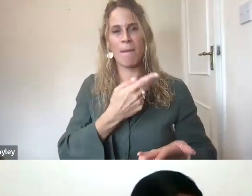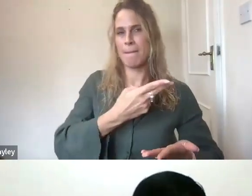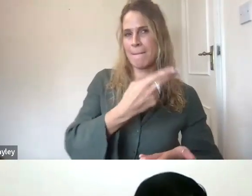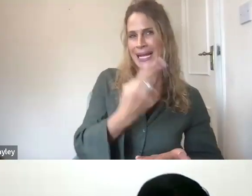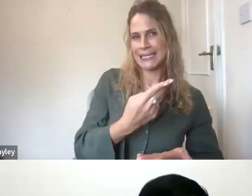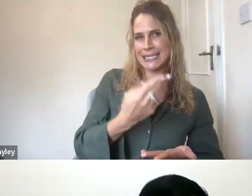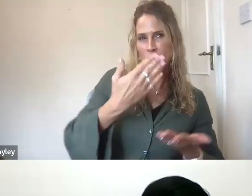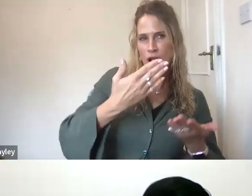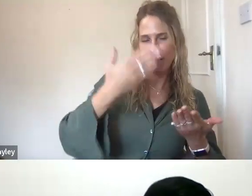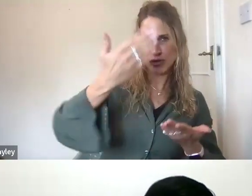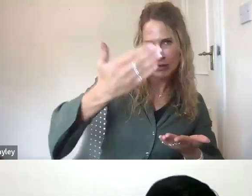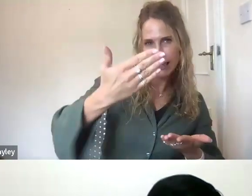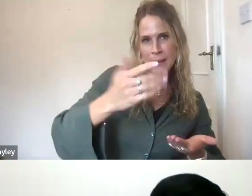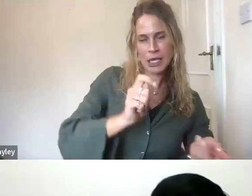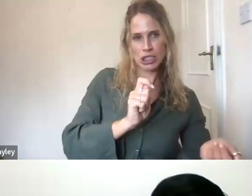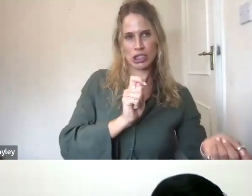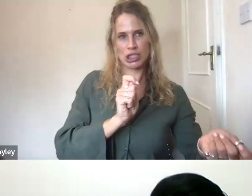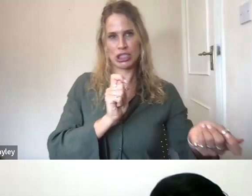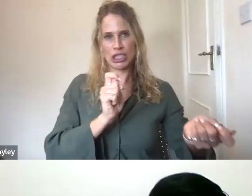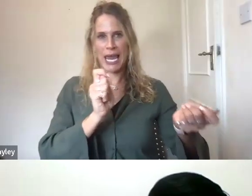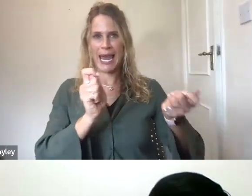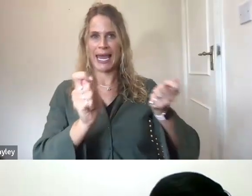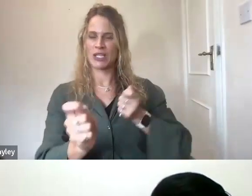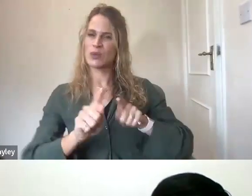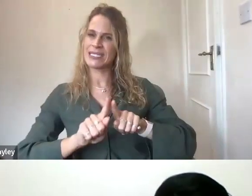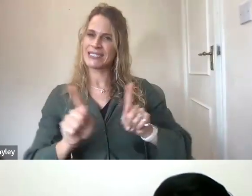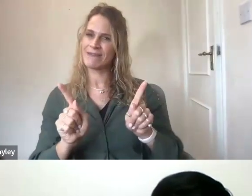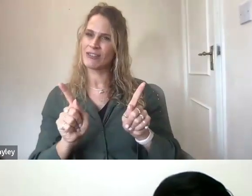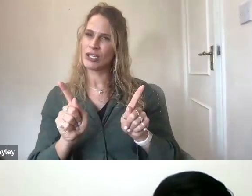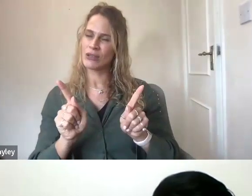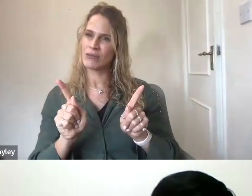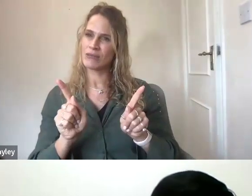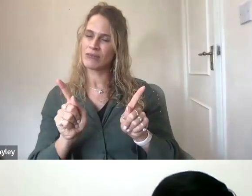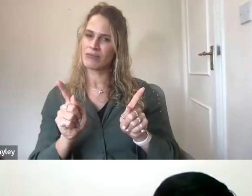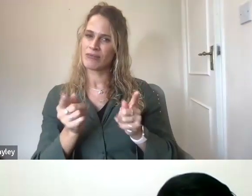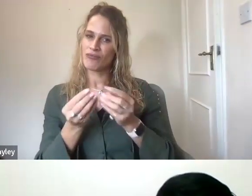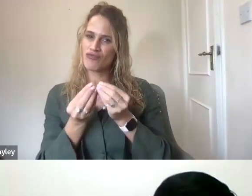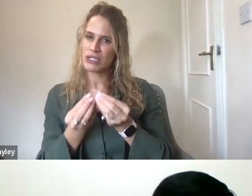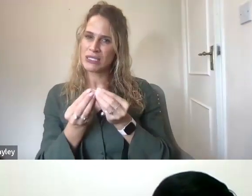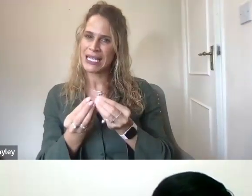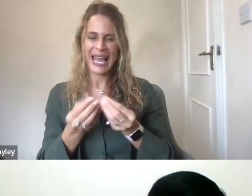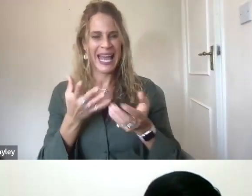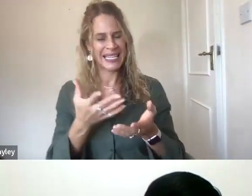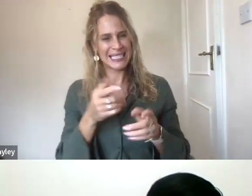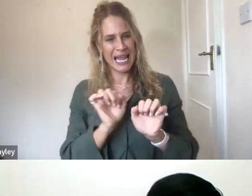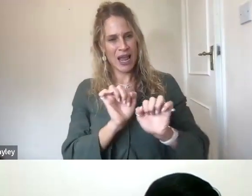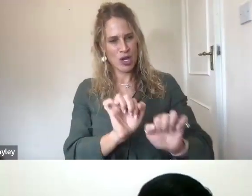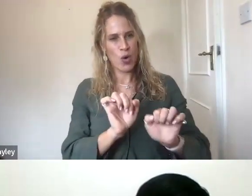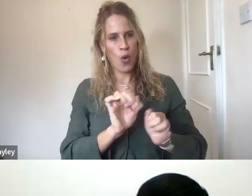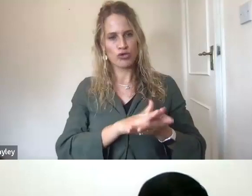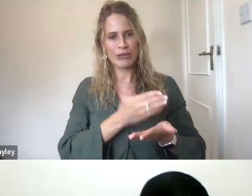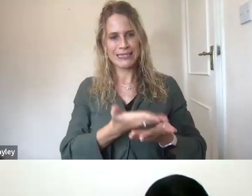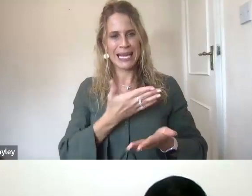to a different medium, does that have any truth as a metaphor for your own